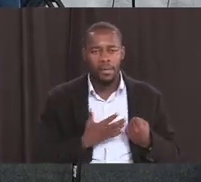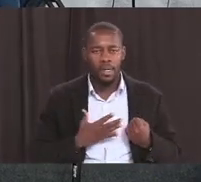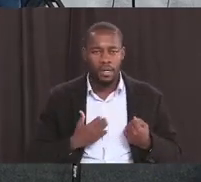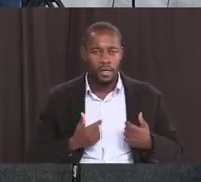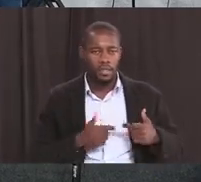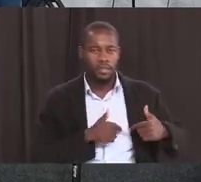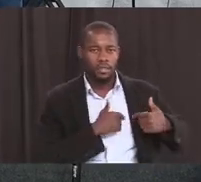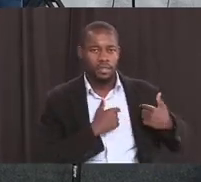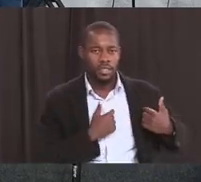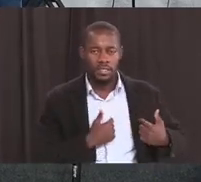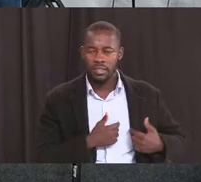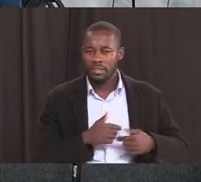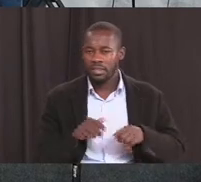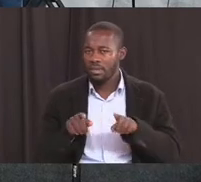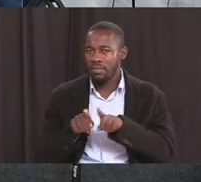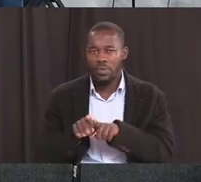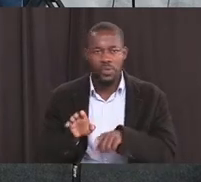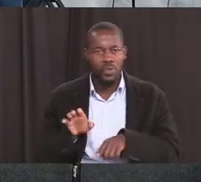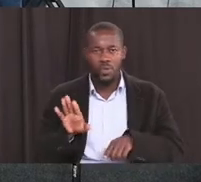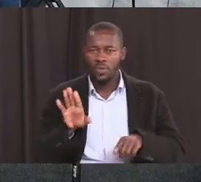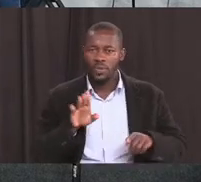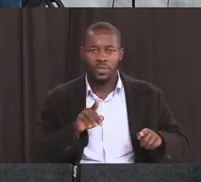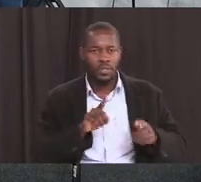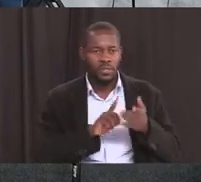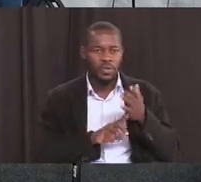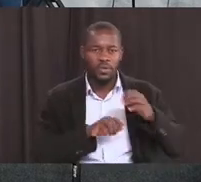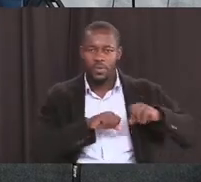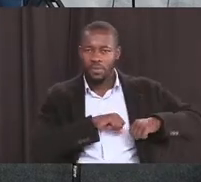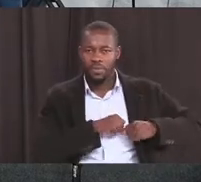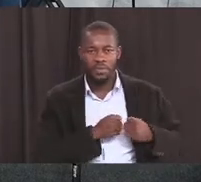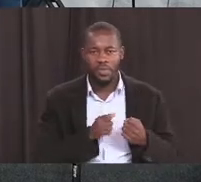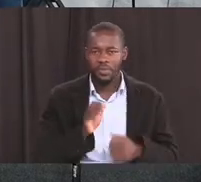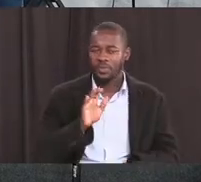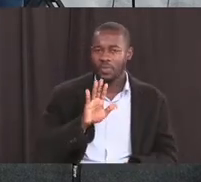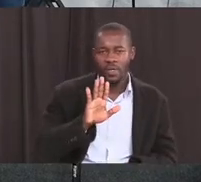Break my heart for what breaks yours.